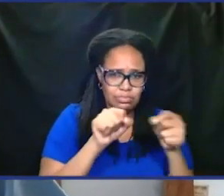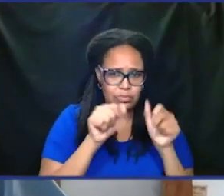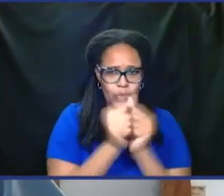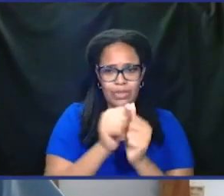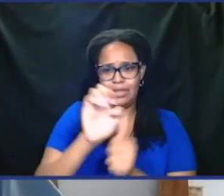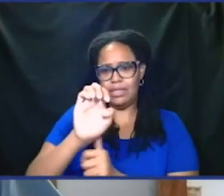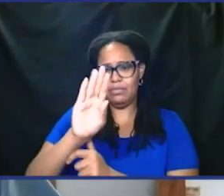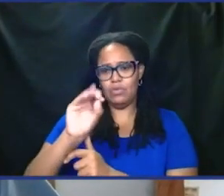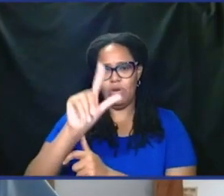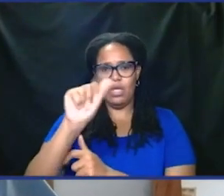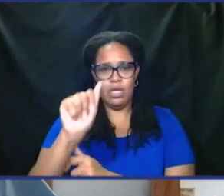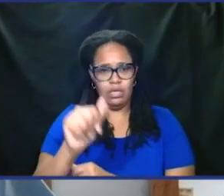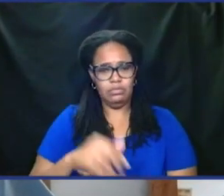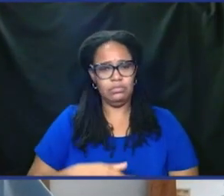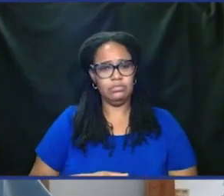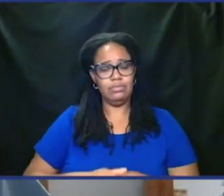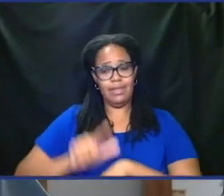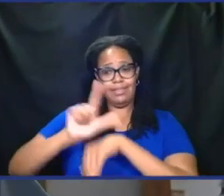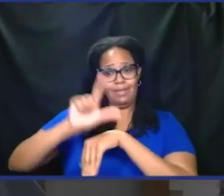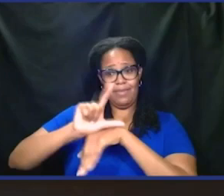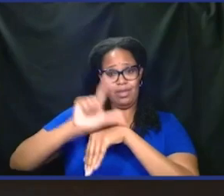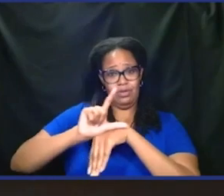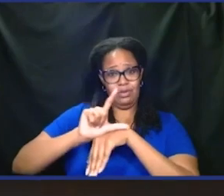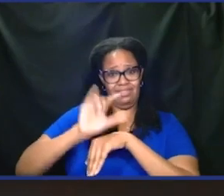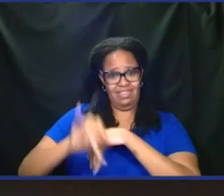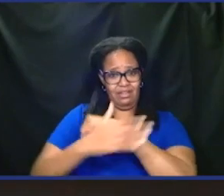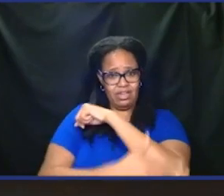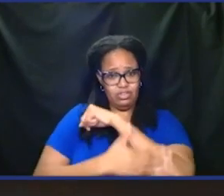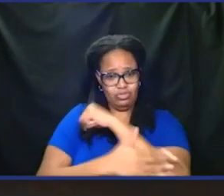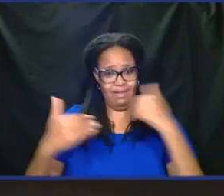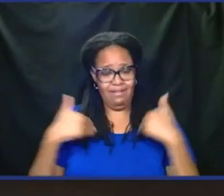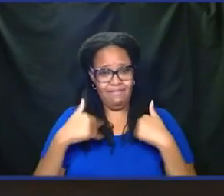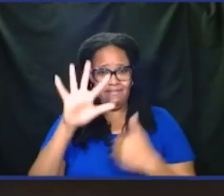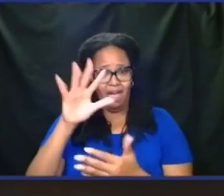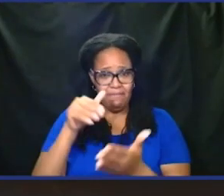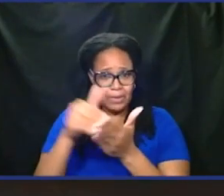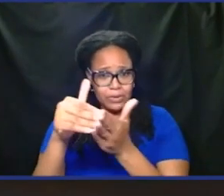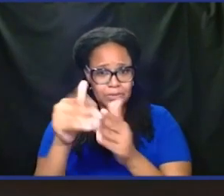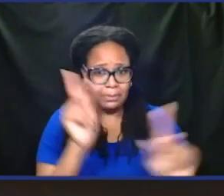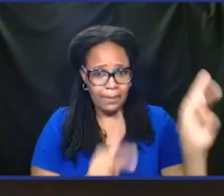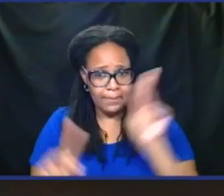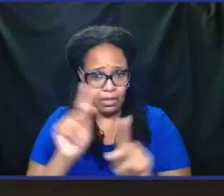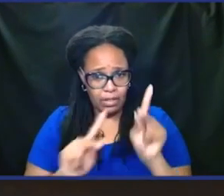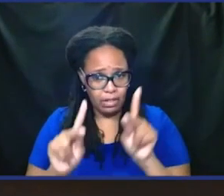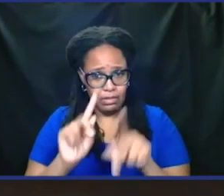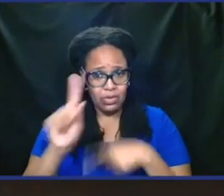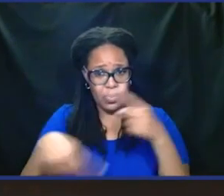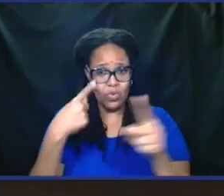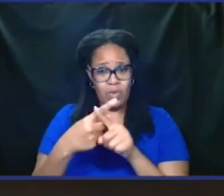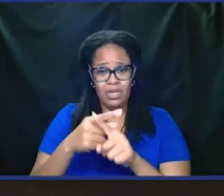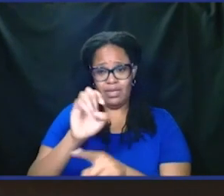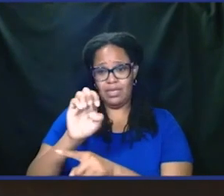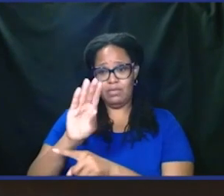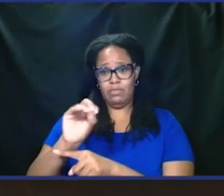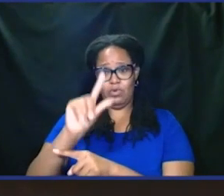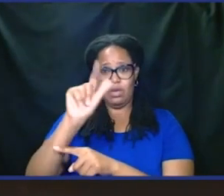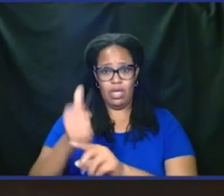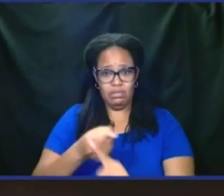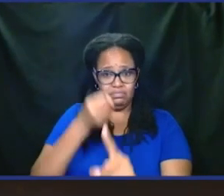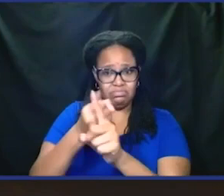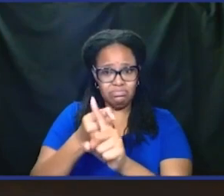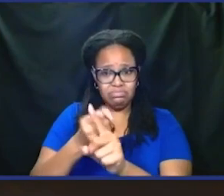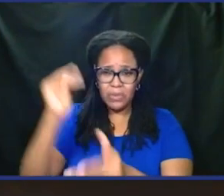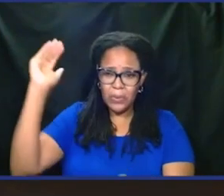Liberia is a country of 5 million people, and after Ebola was left with just